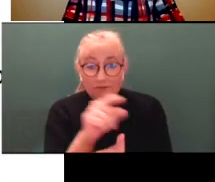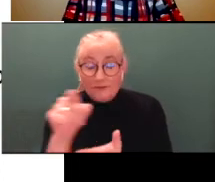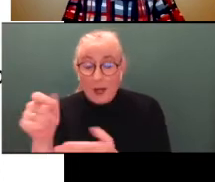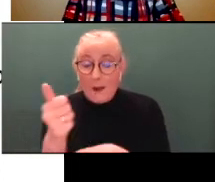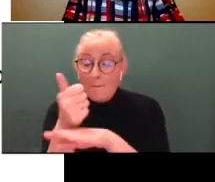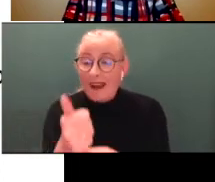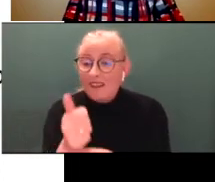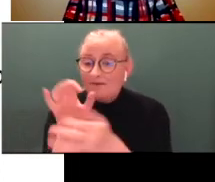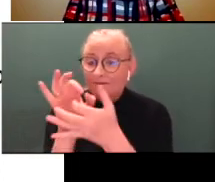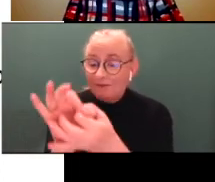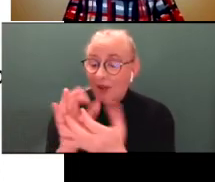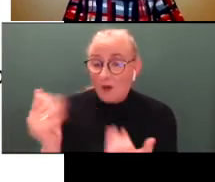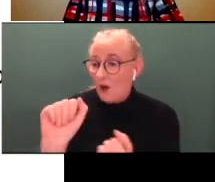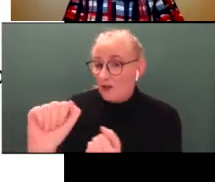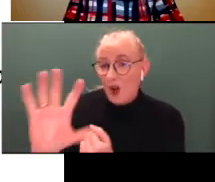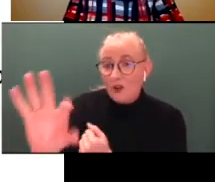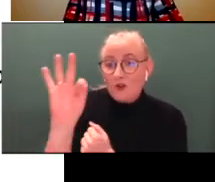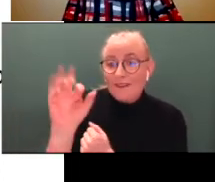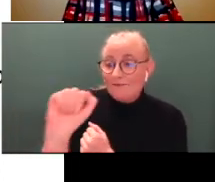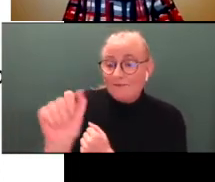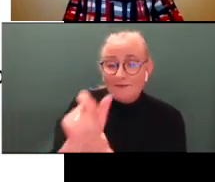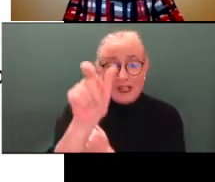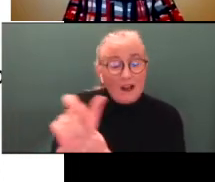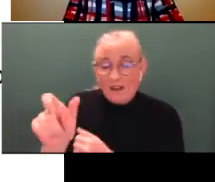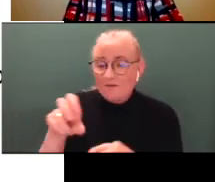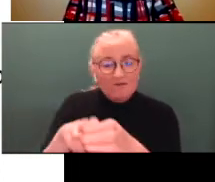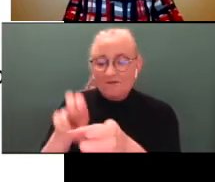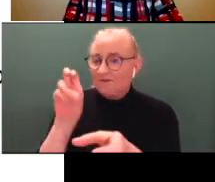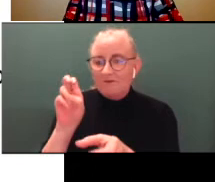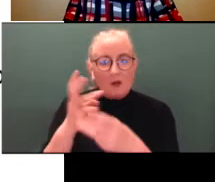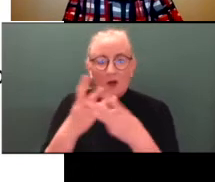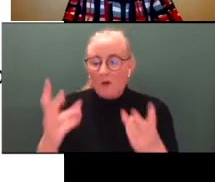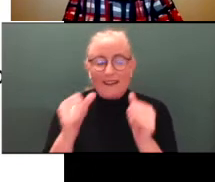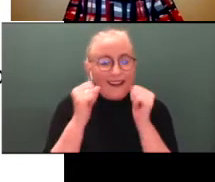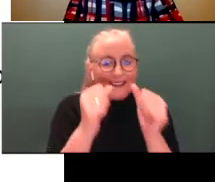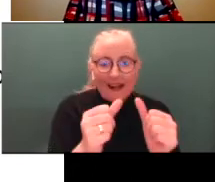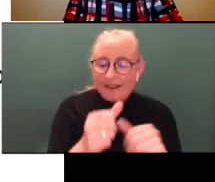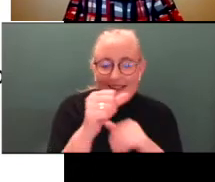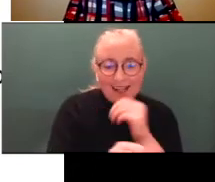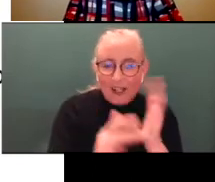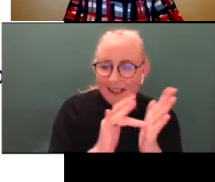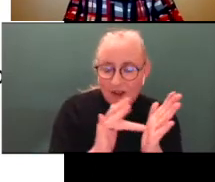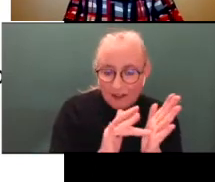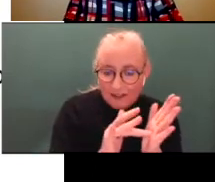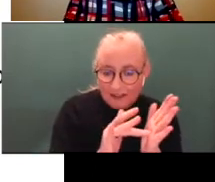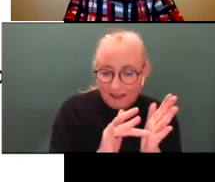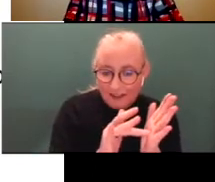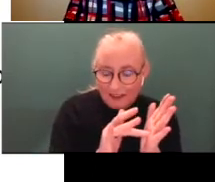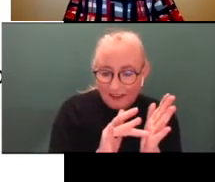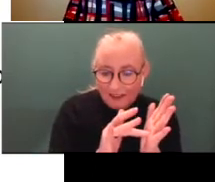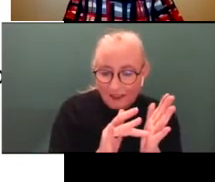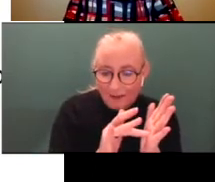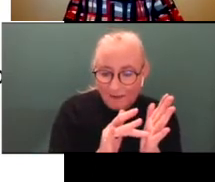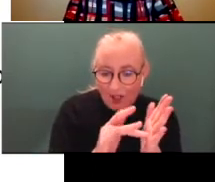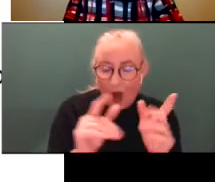the choice of the participant to opt not to attend the day center, which was sometimes in the on